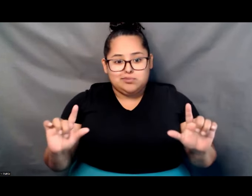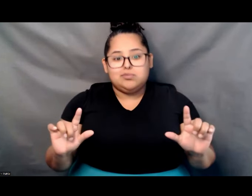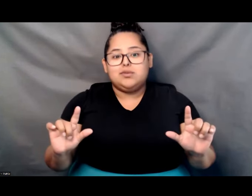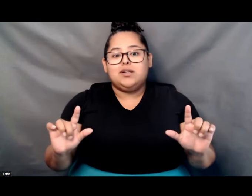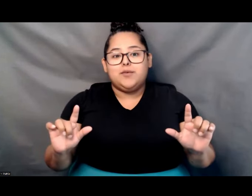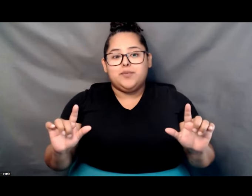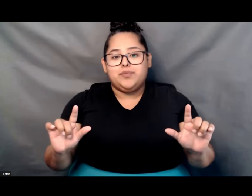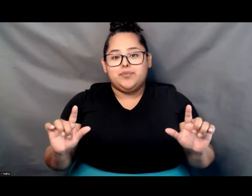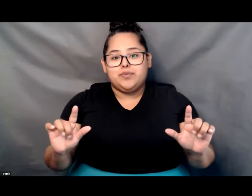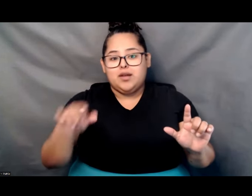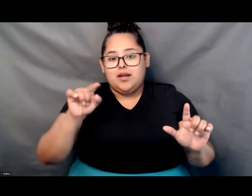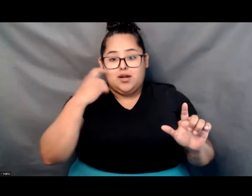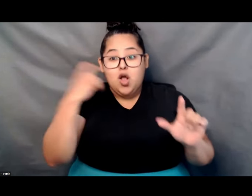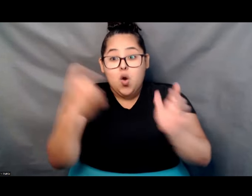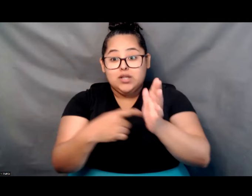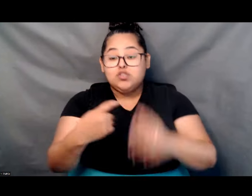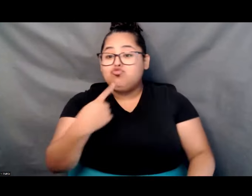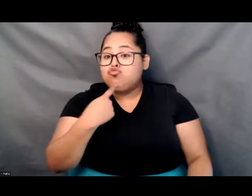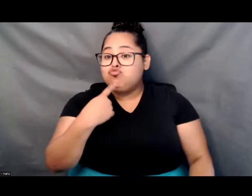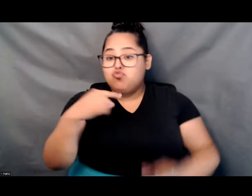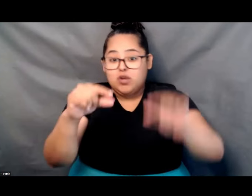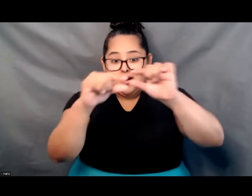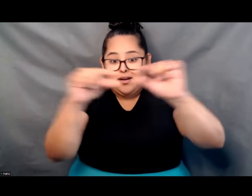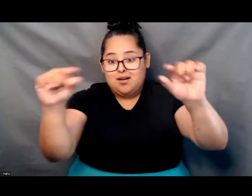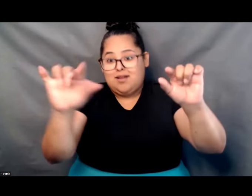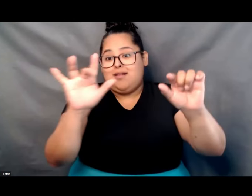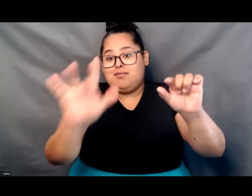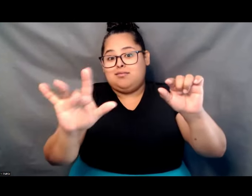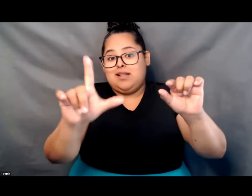select that hyperlink where it'll link you to the request form.